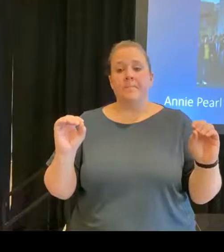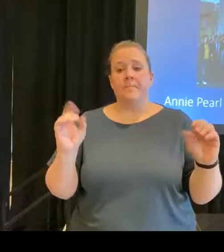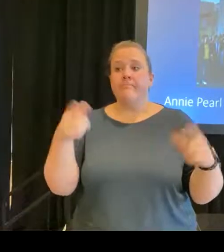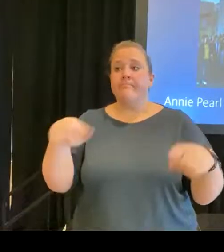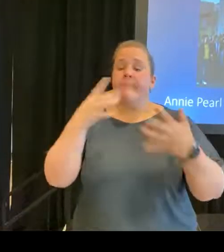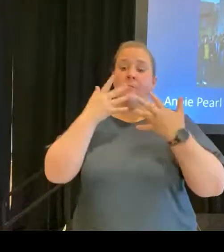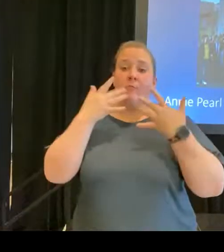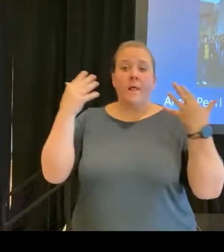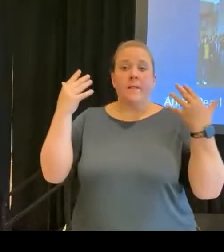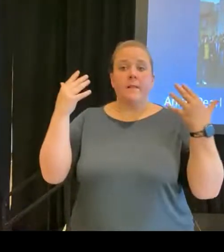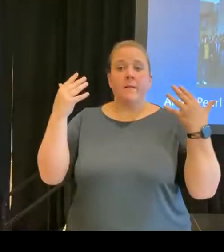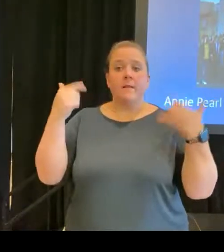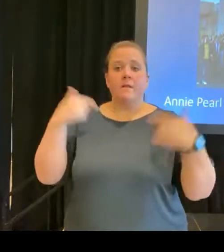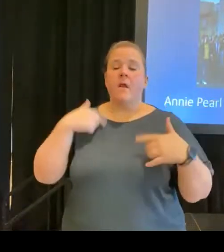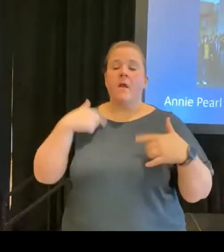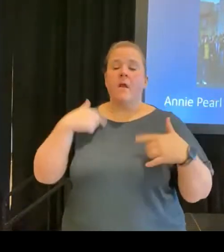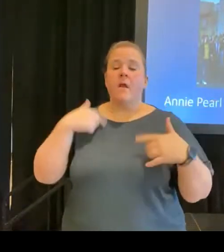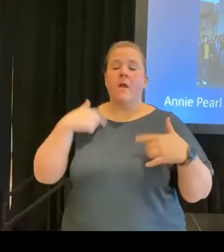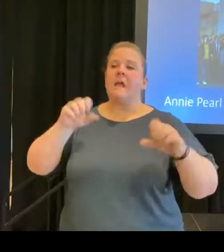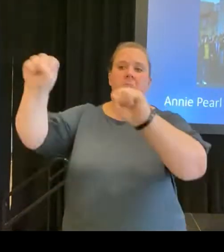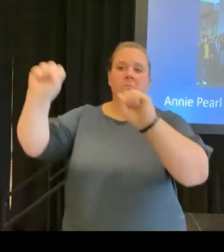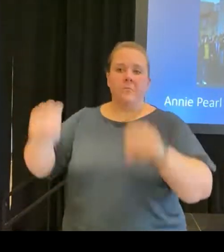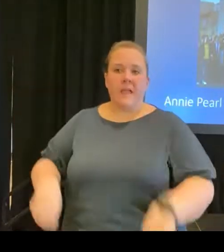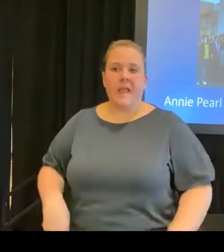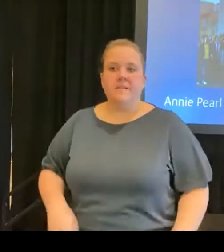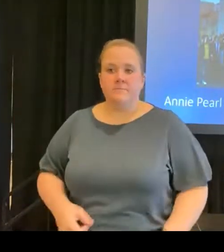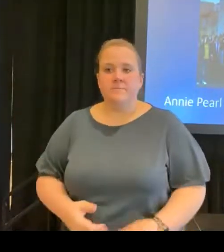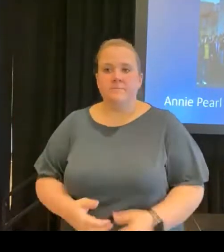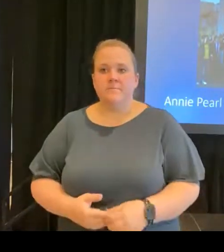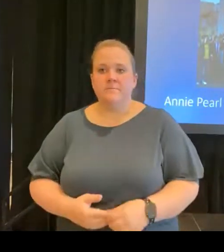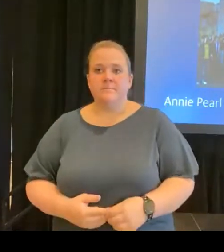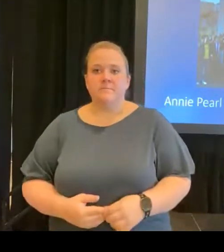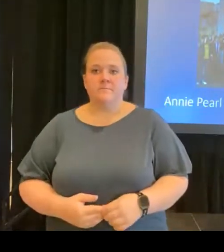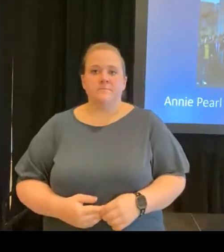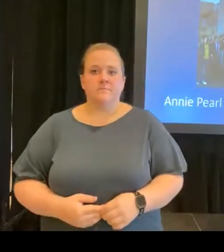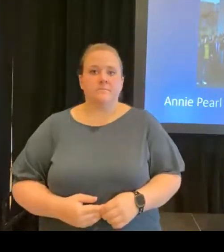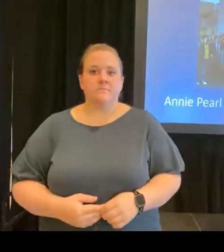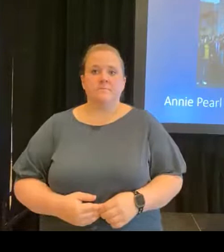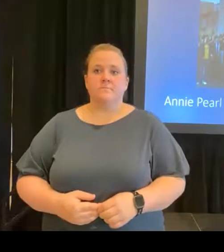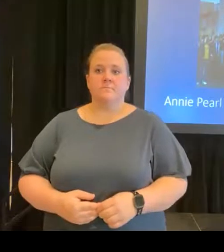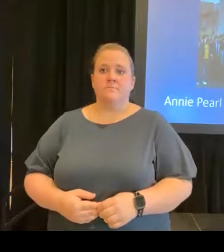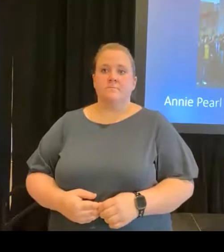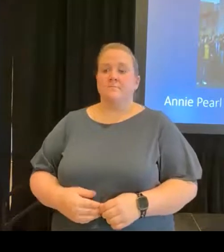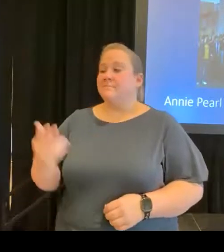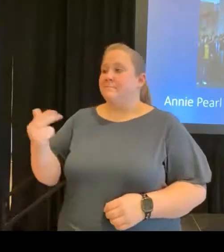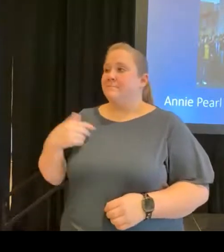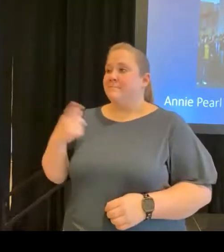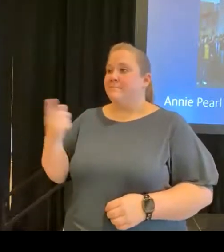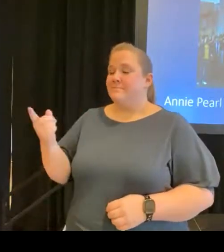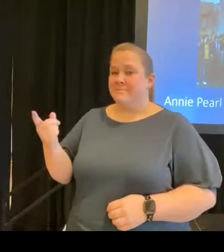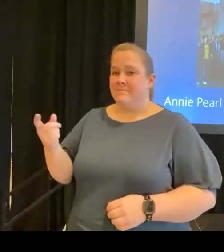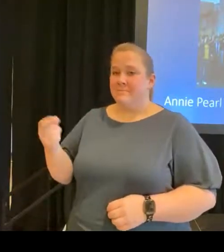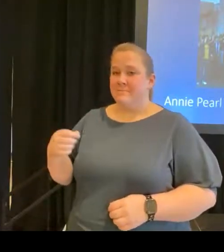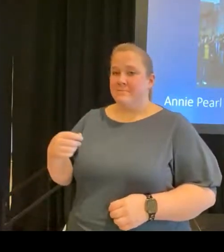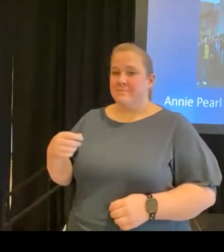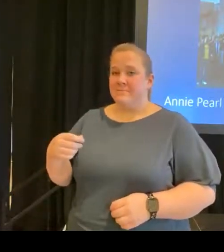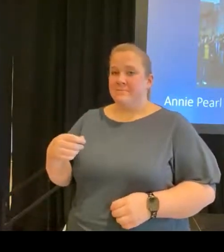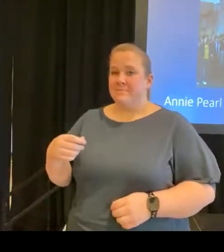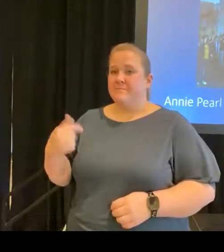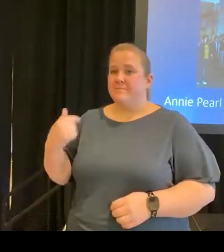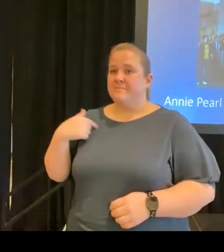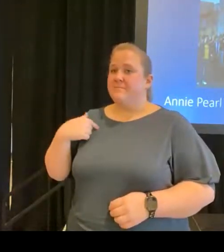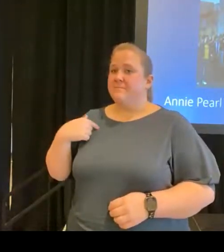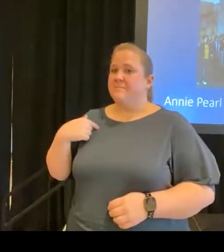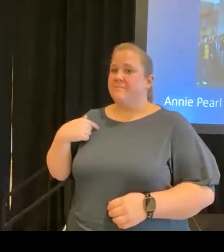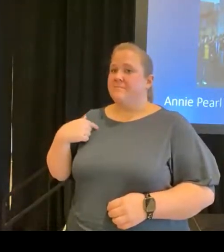They're friendly, and I can take over. And what's your, I'd